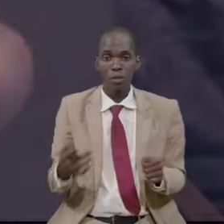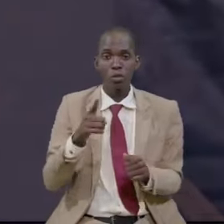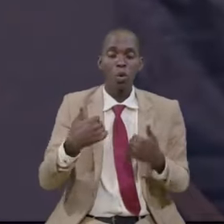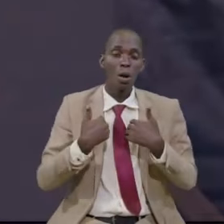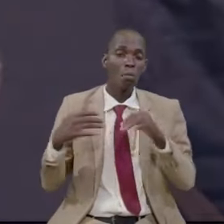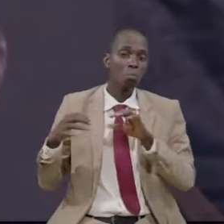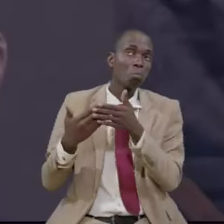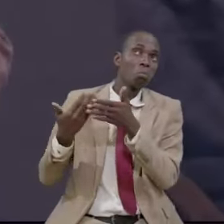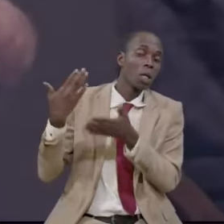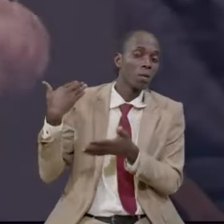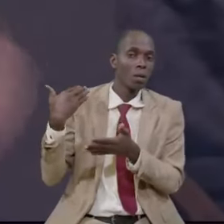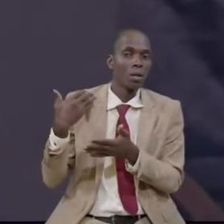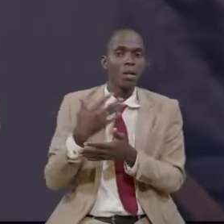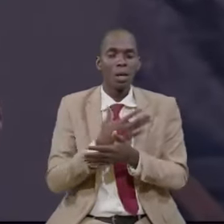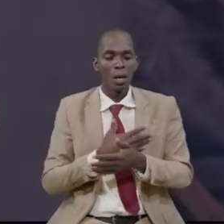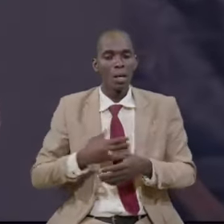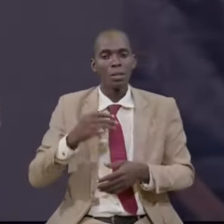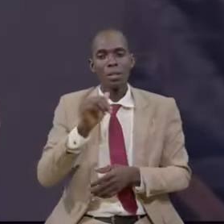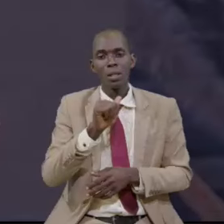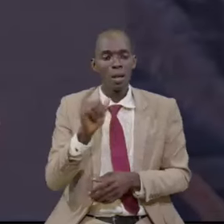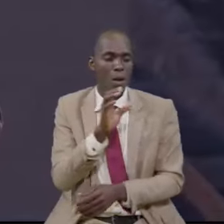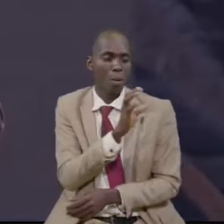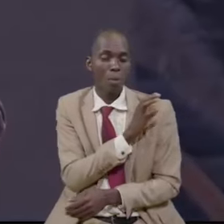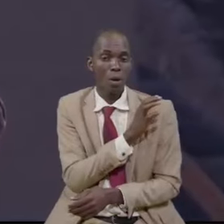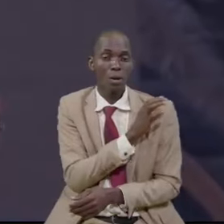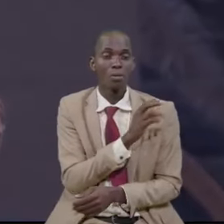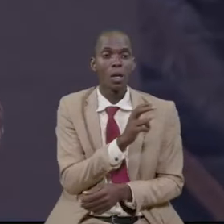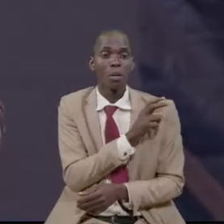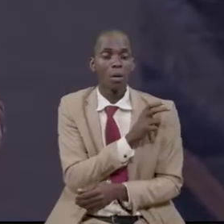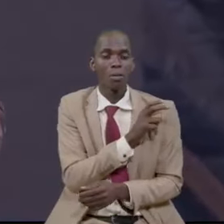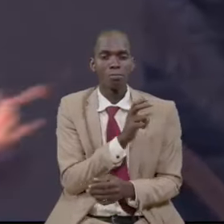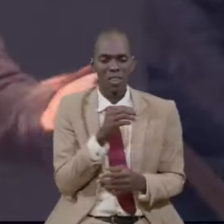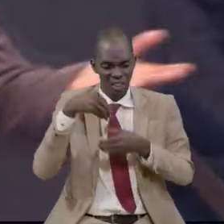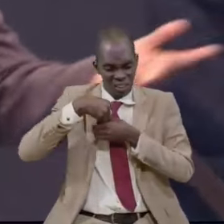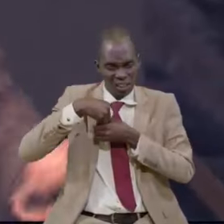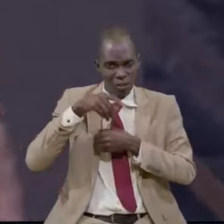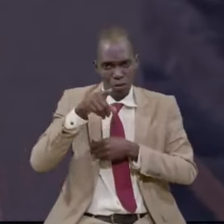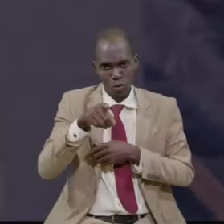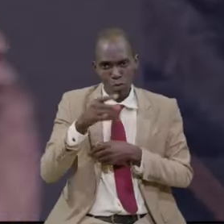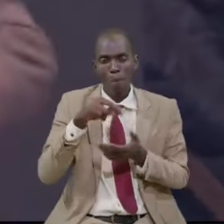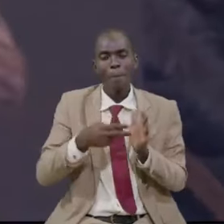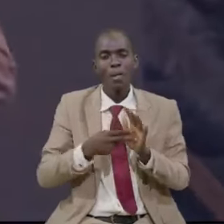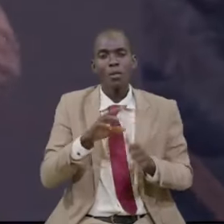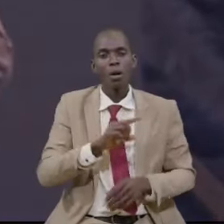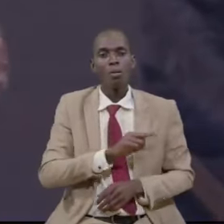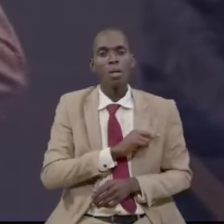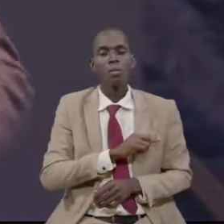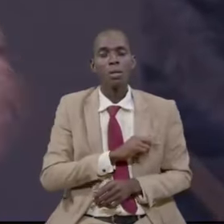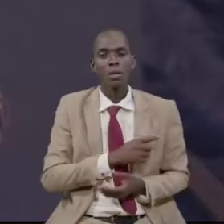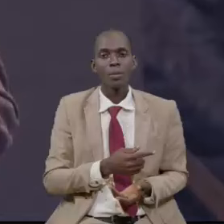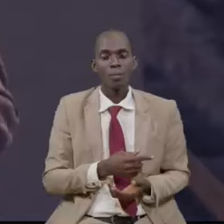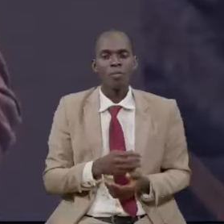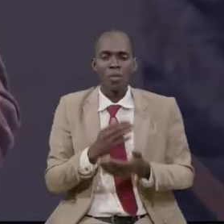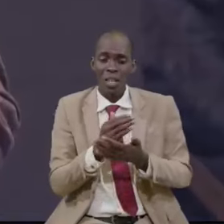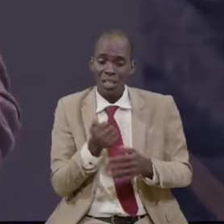the policeman inside you. Every time you want to get something good, that policeman